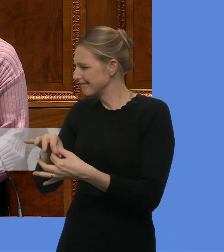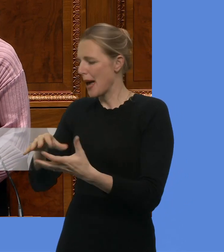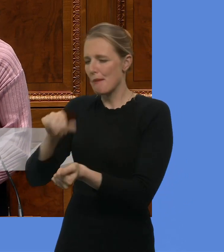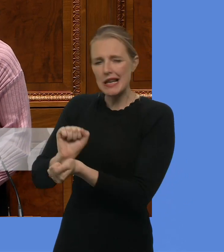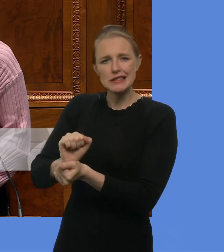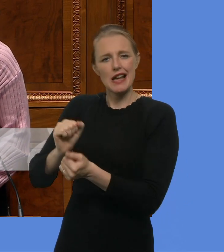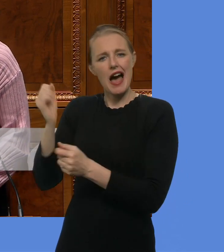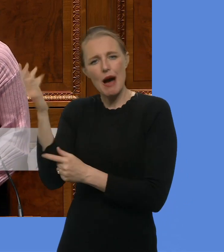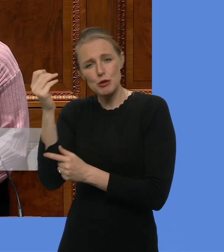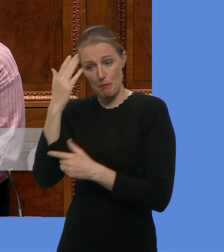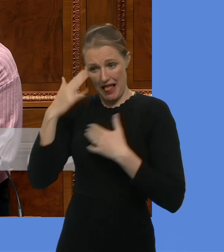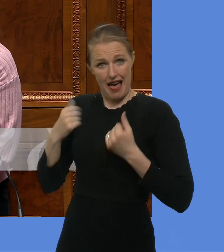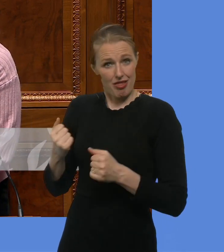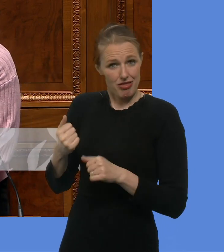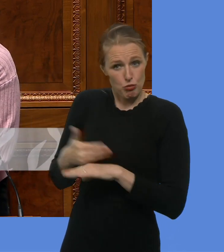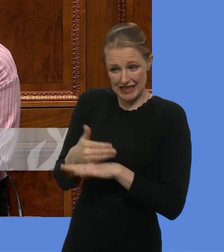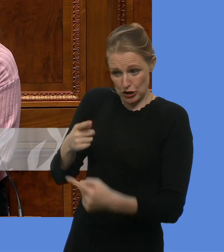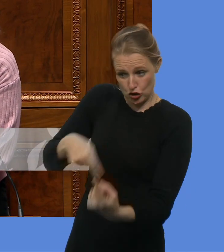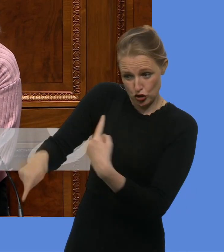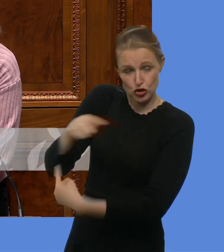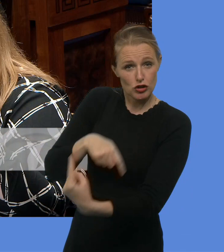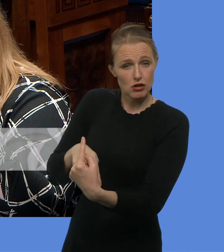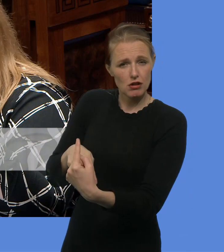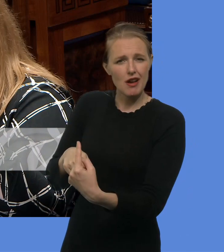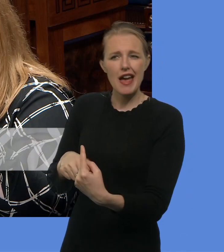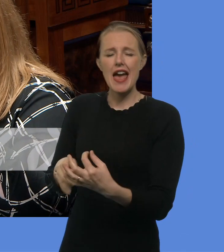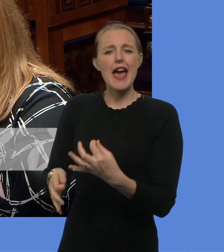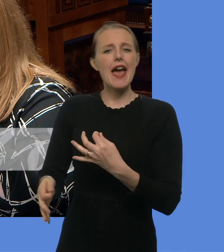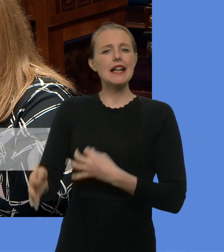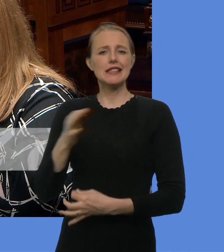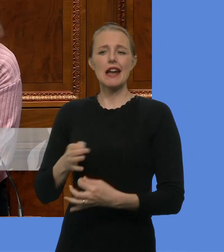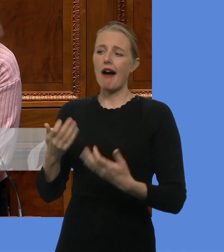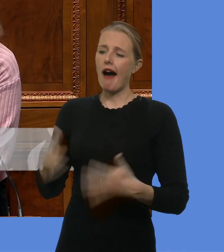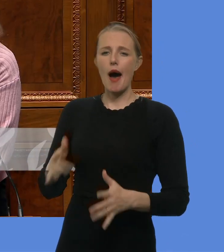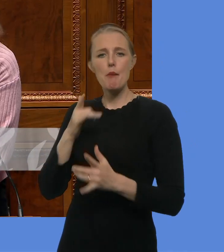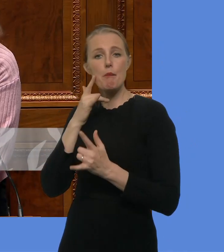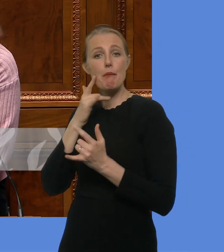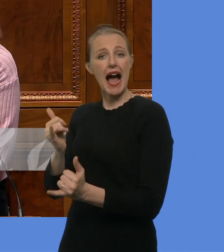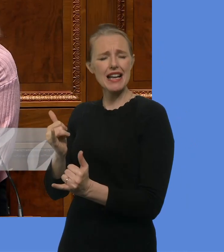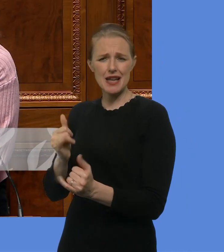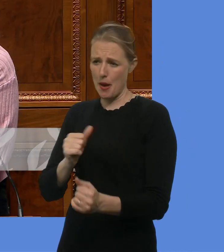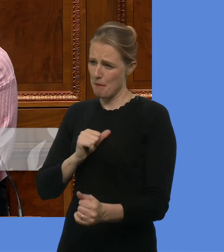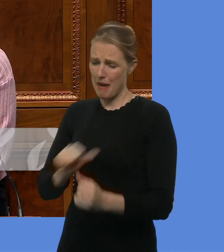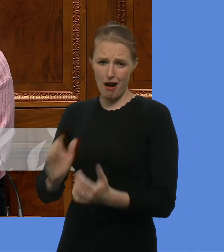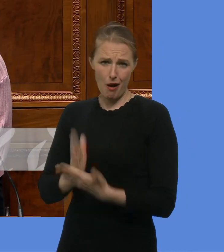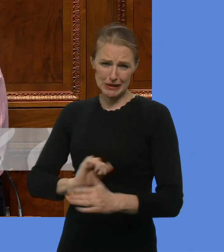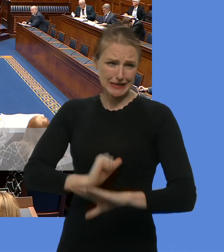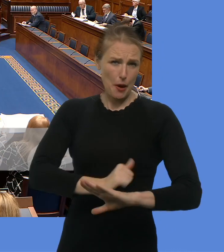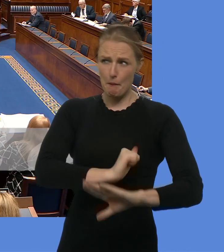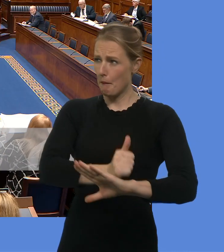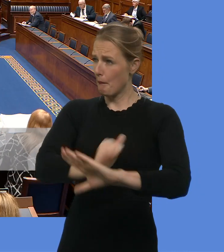health practitioners, would she agree that rather than these just existing as pilots, it's really important that we get these rolled out right across